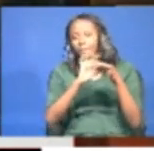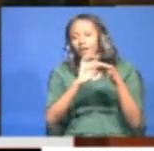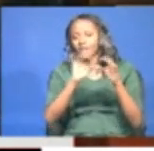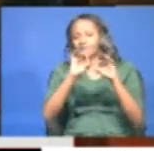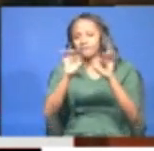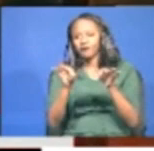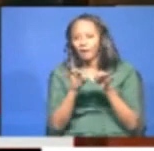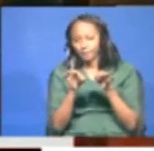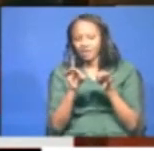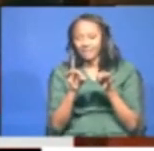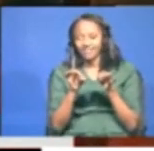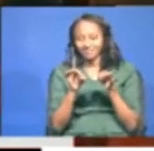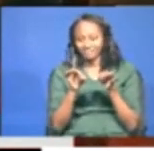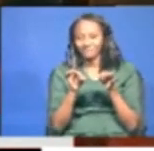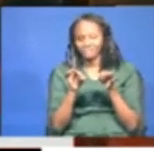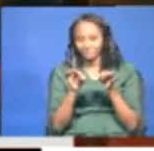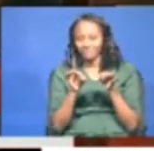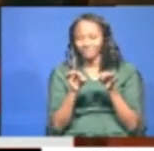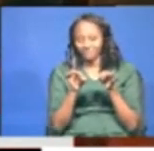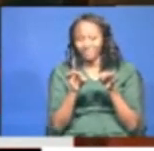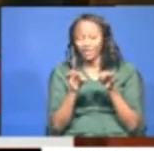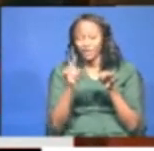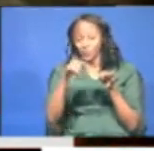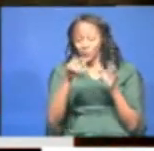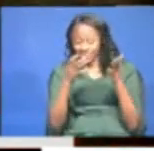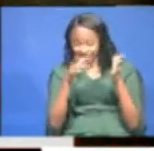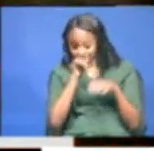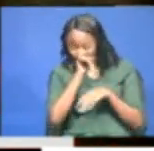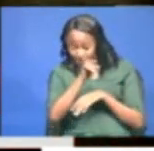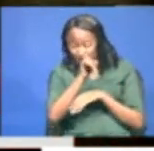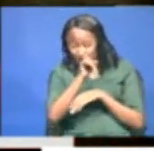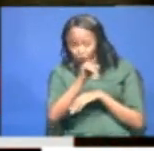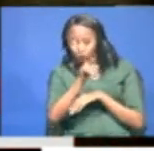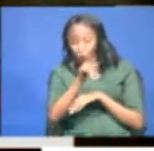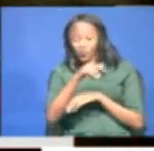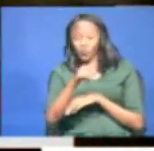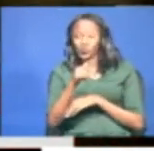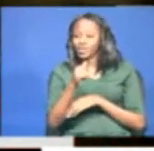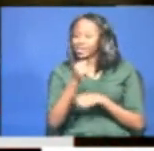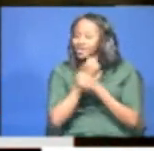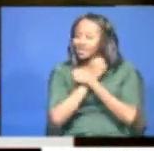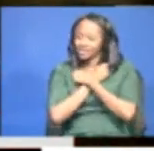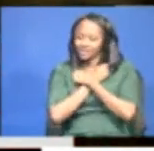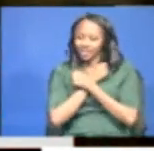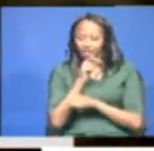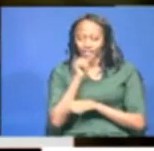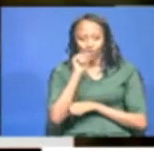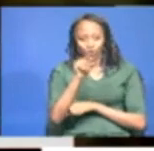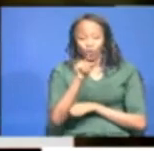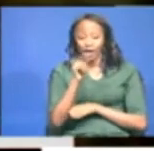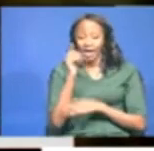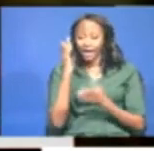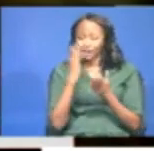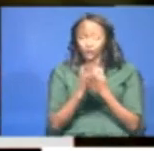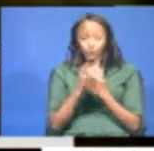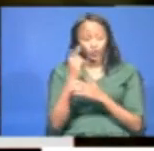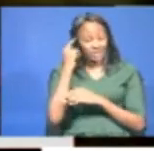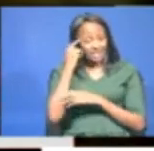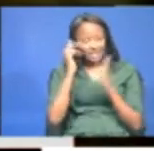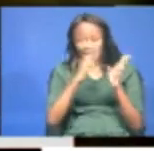of our family. We celebrate you, we cherish you, and we don't take that friendship for